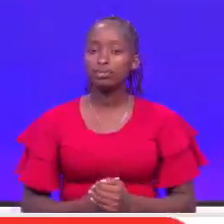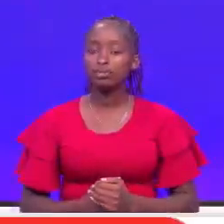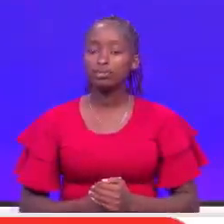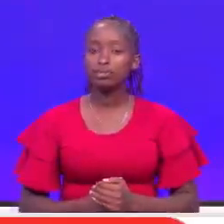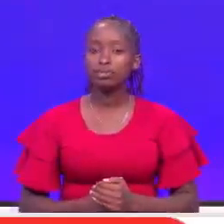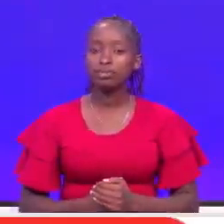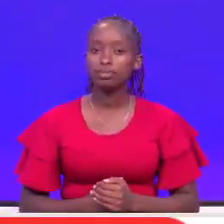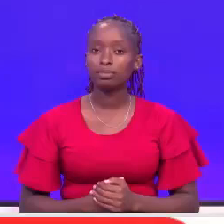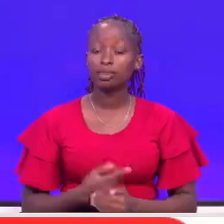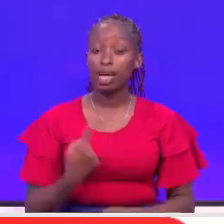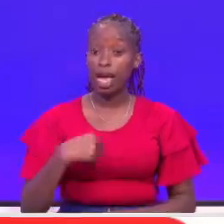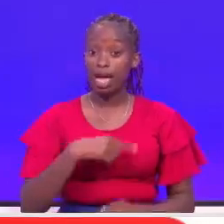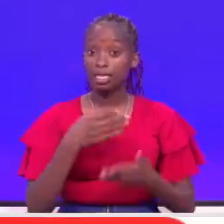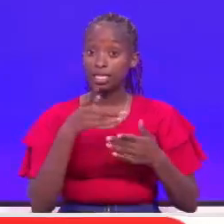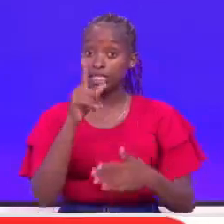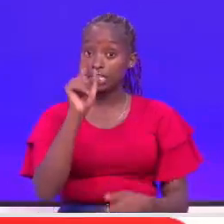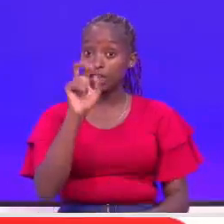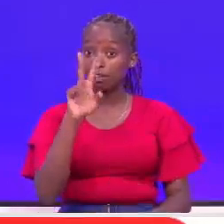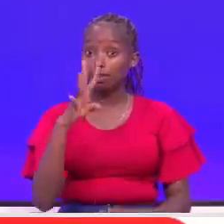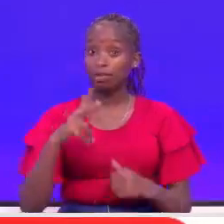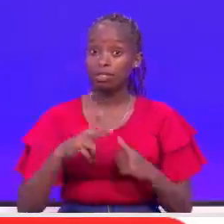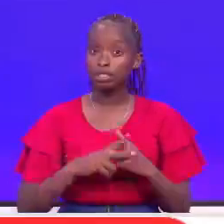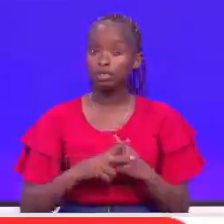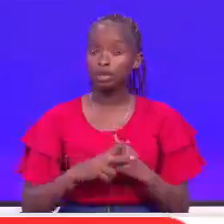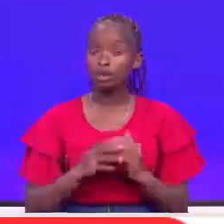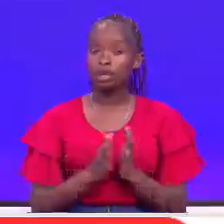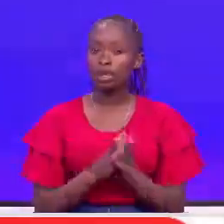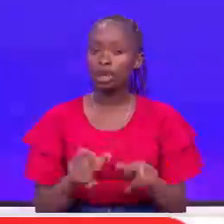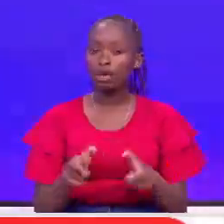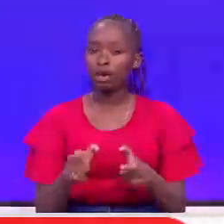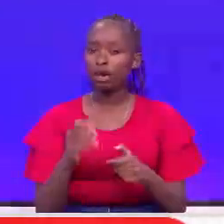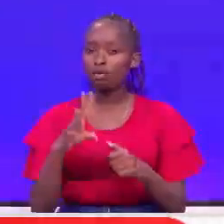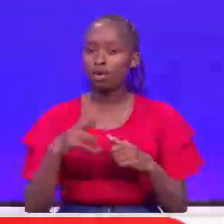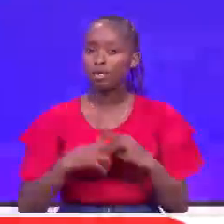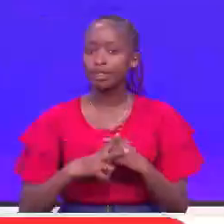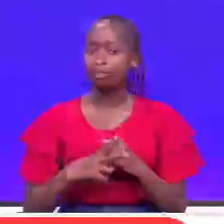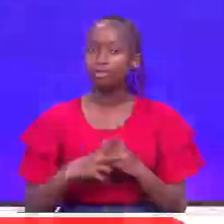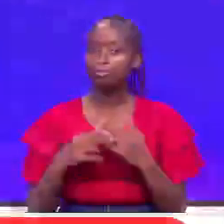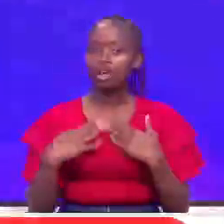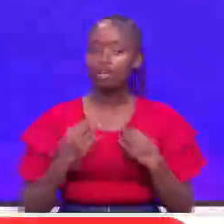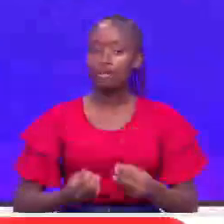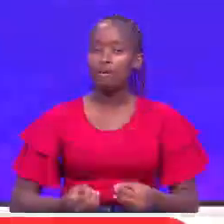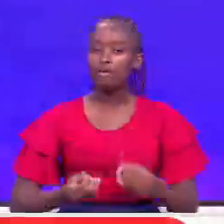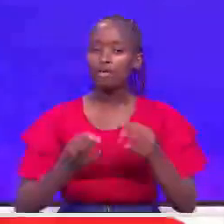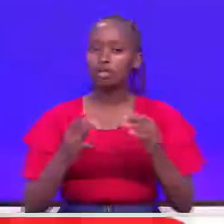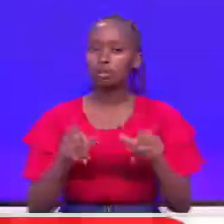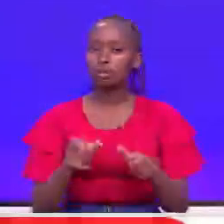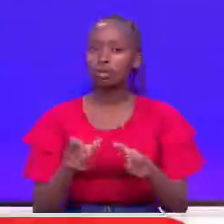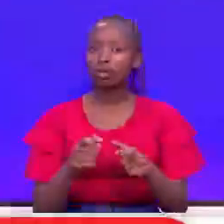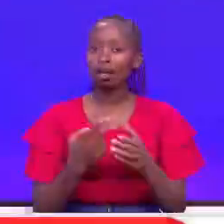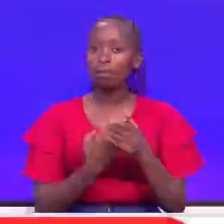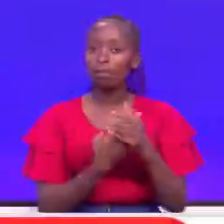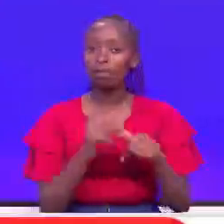KEP Media Limited, the parent company of TV 47 and Radio 47, is the official media partner